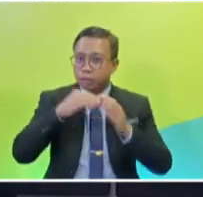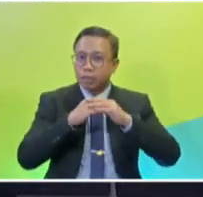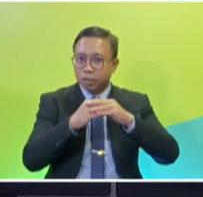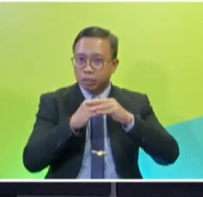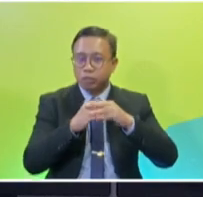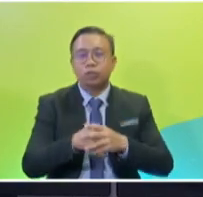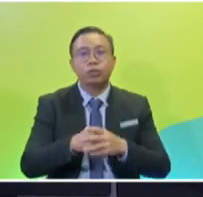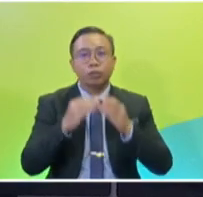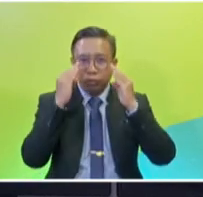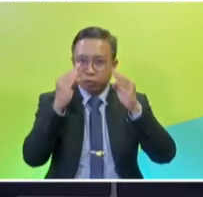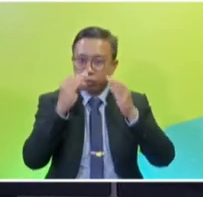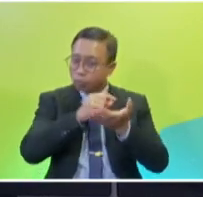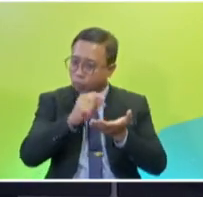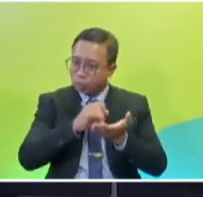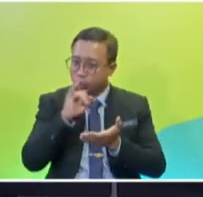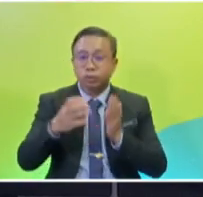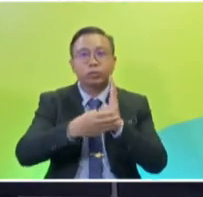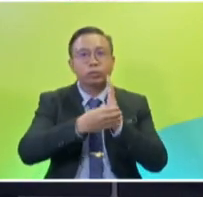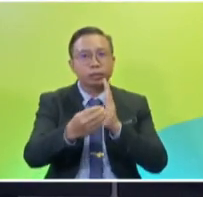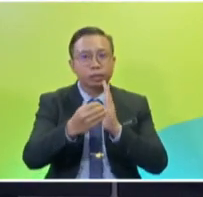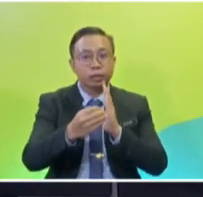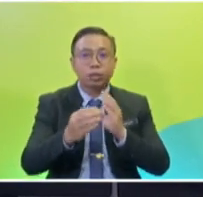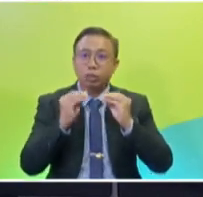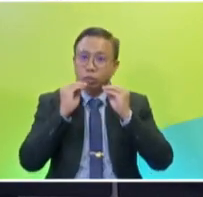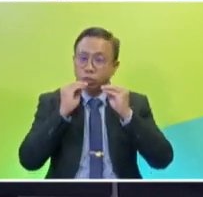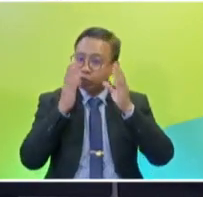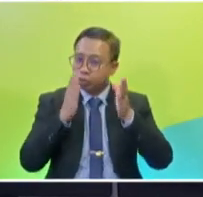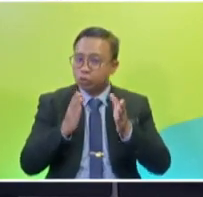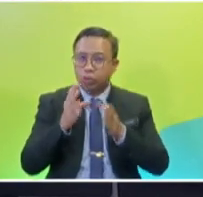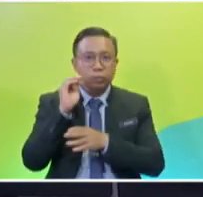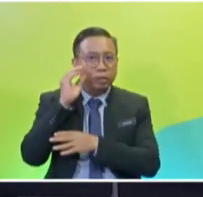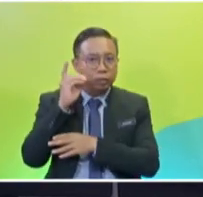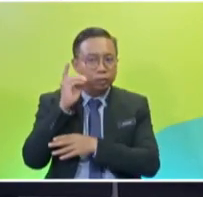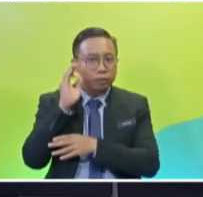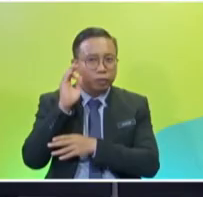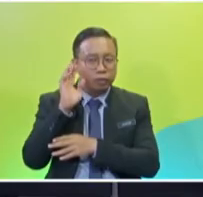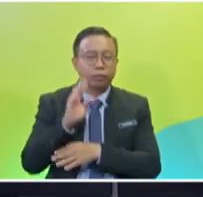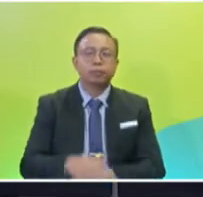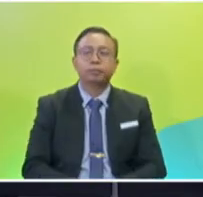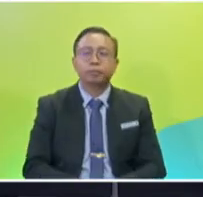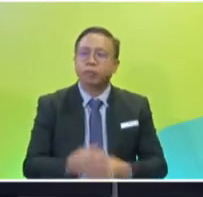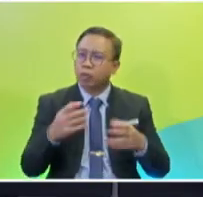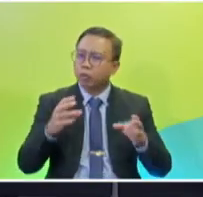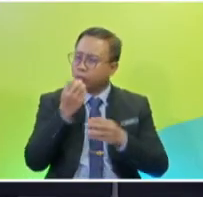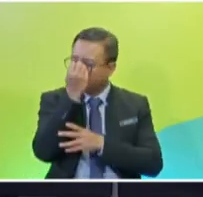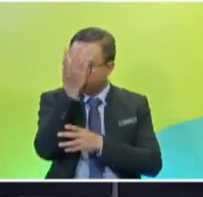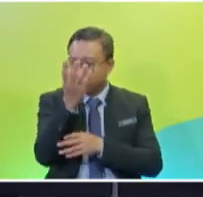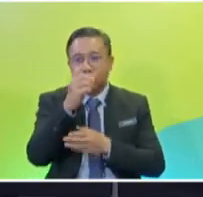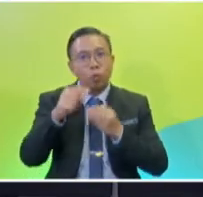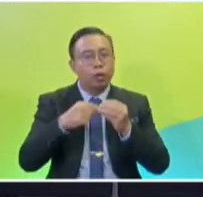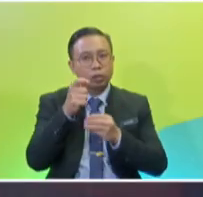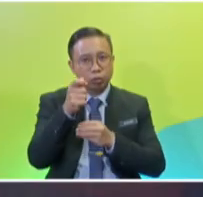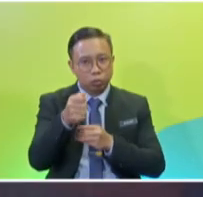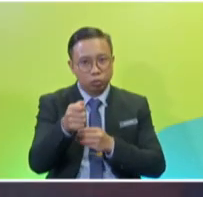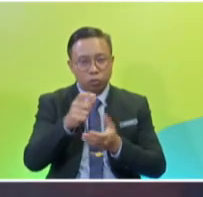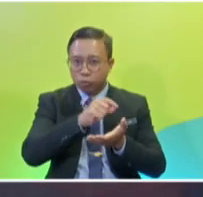we're focusing on writing skills, and as our teacher here in the studio, Madam Faraliza, has mentioned, when you're writing, there's a lot